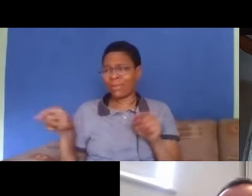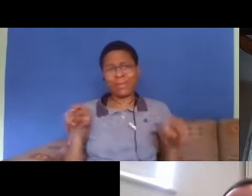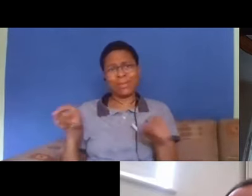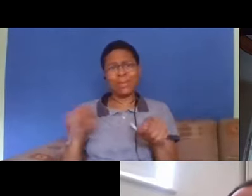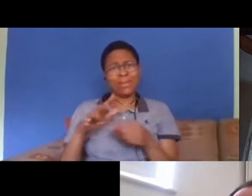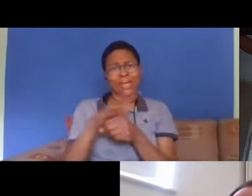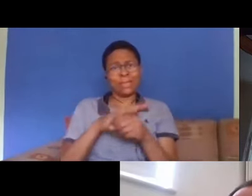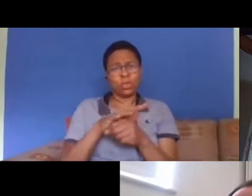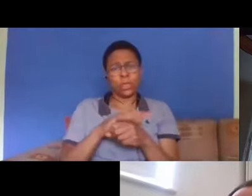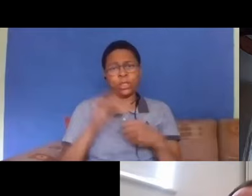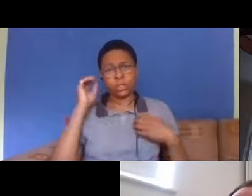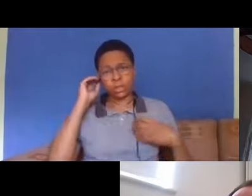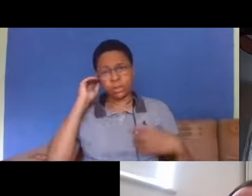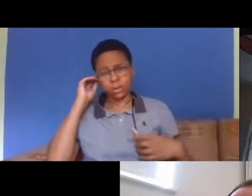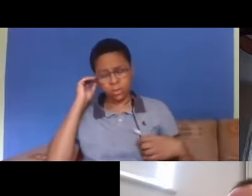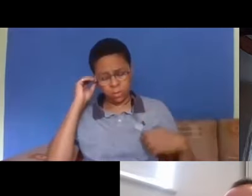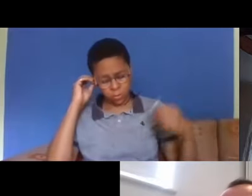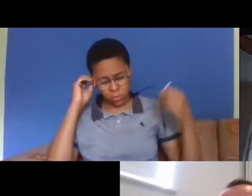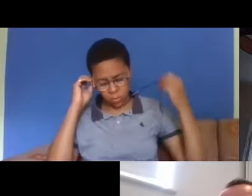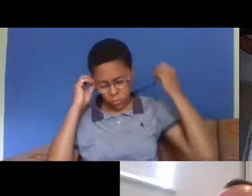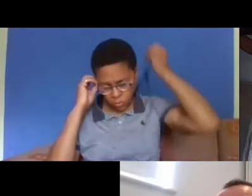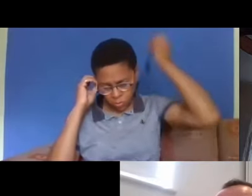please?